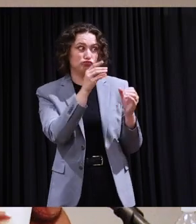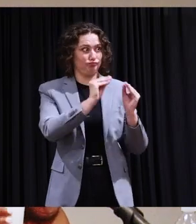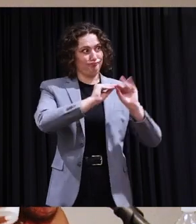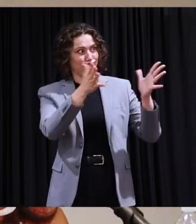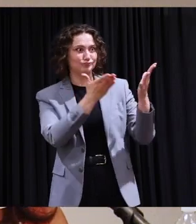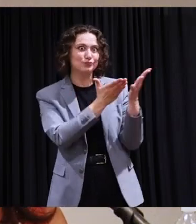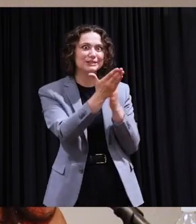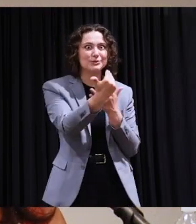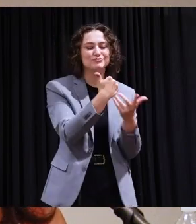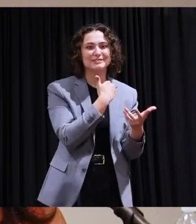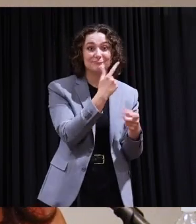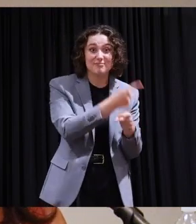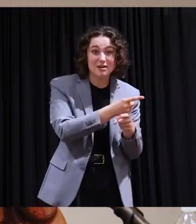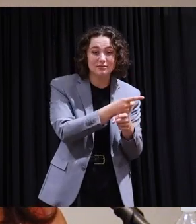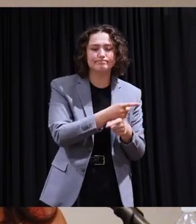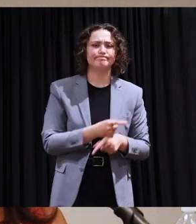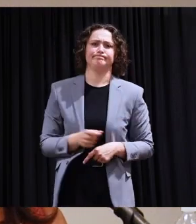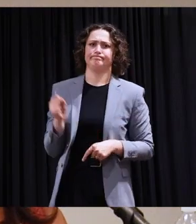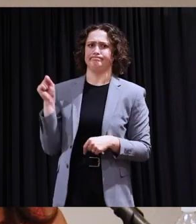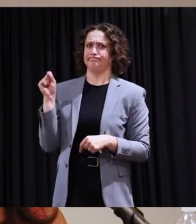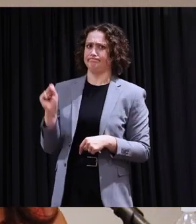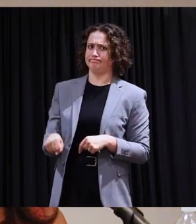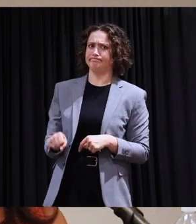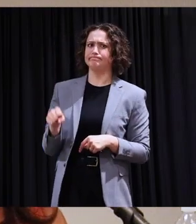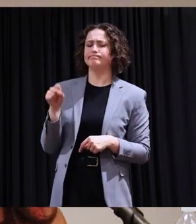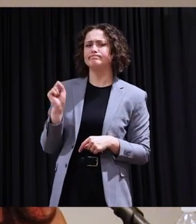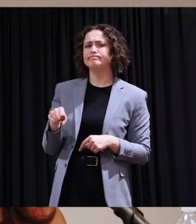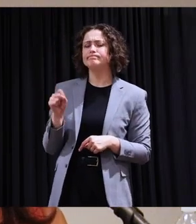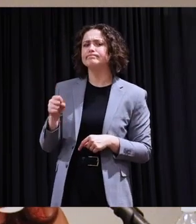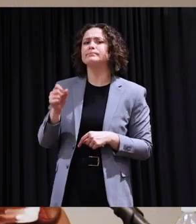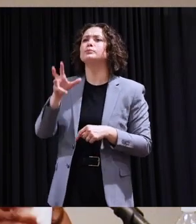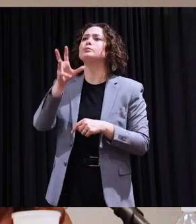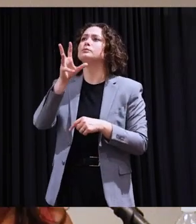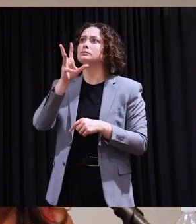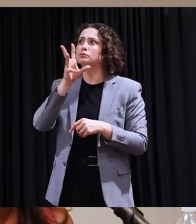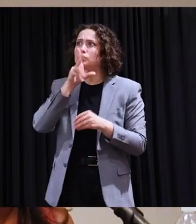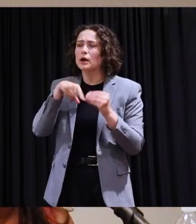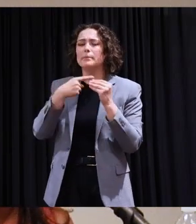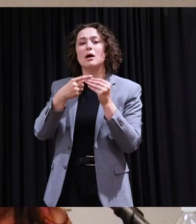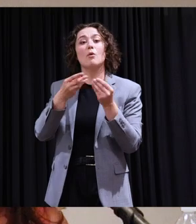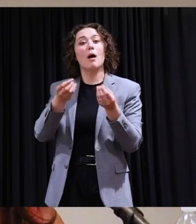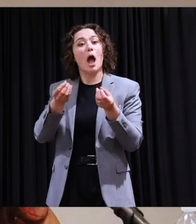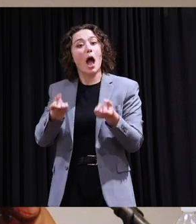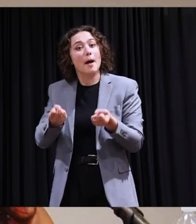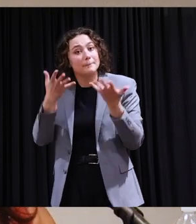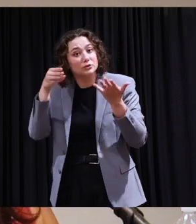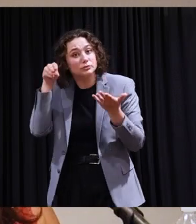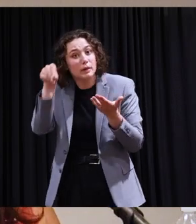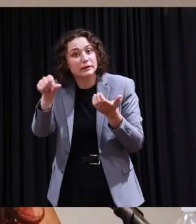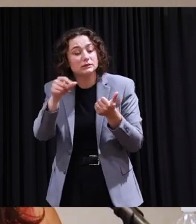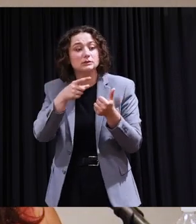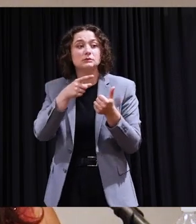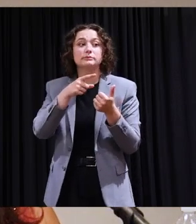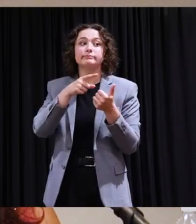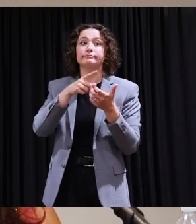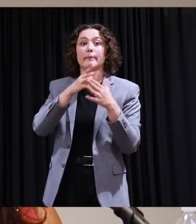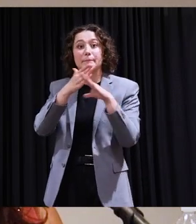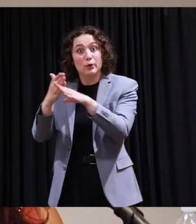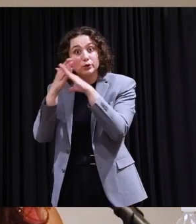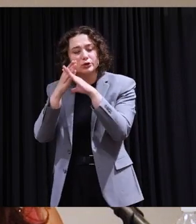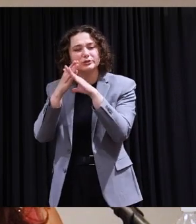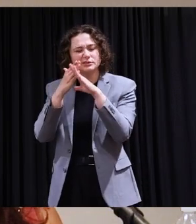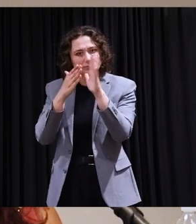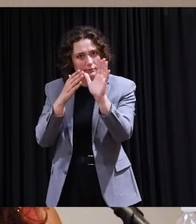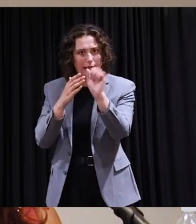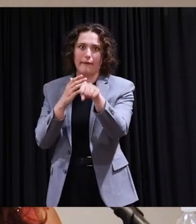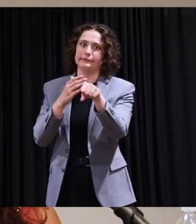major barrier. As we talk about how money's spent, what we're actually doing, that's a major thing. And so with the hubs, we're having